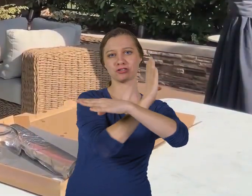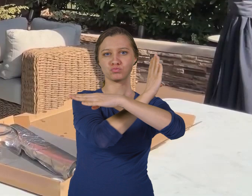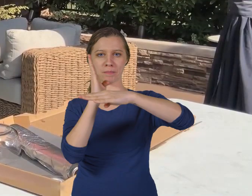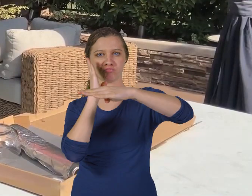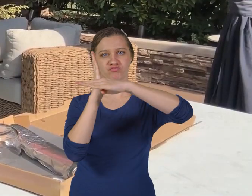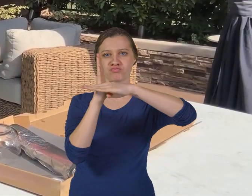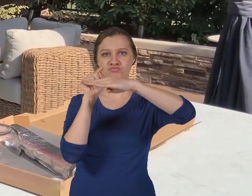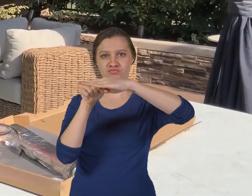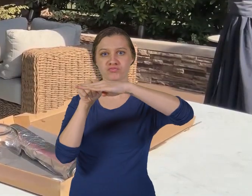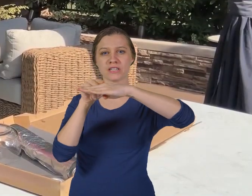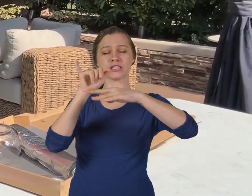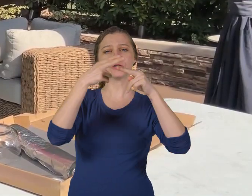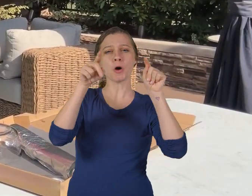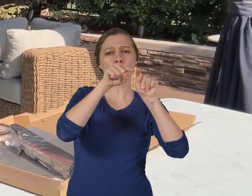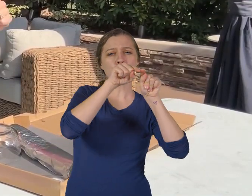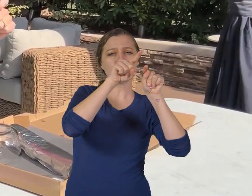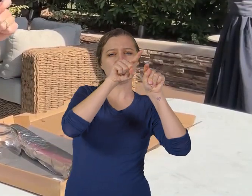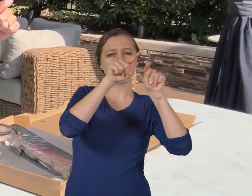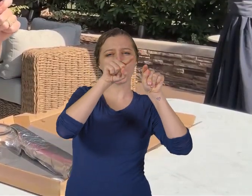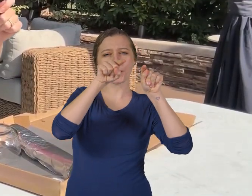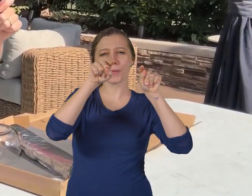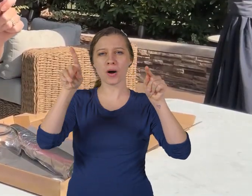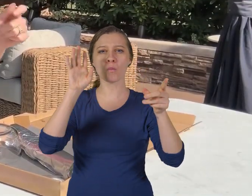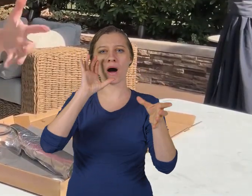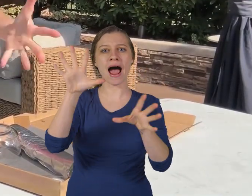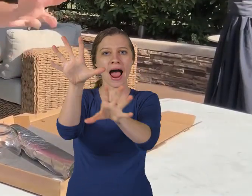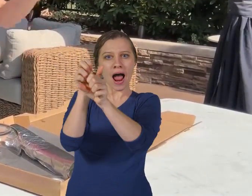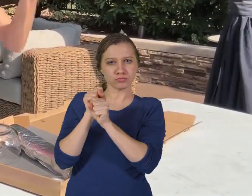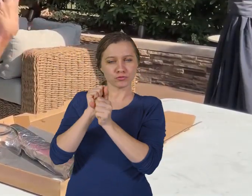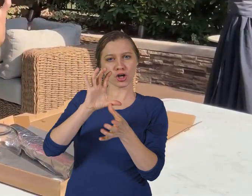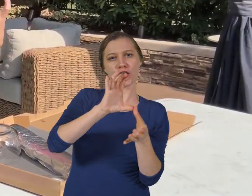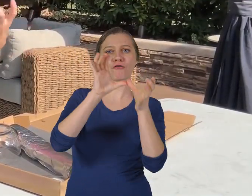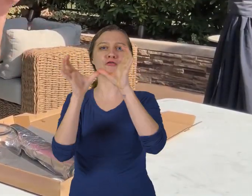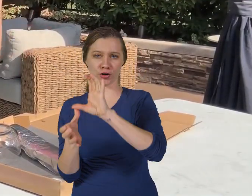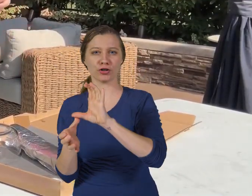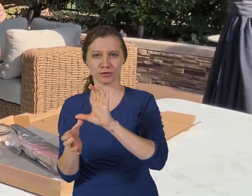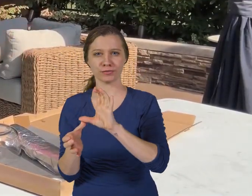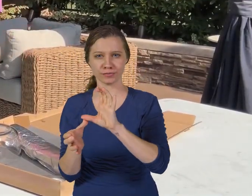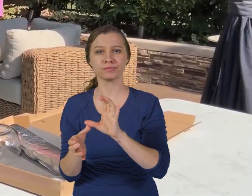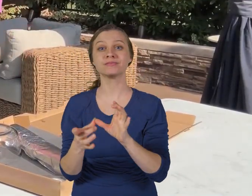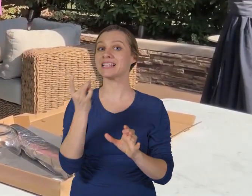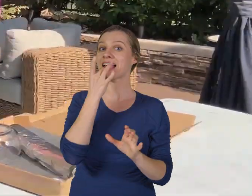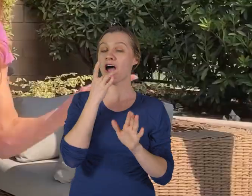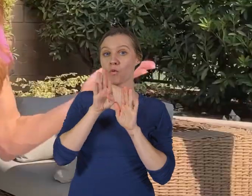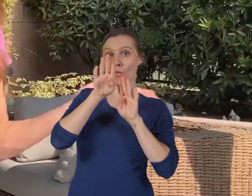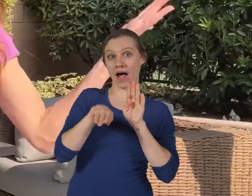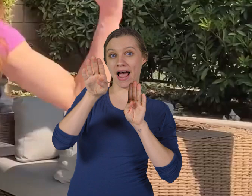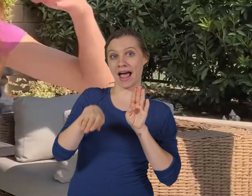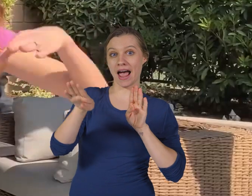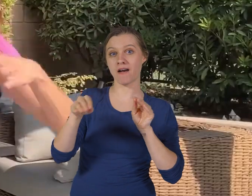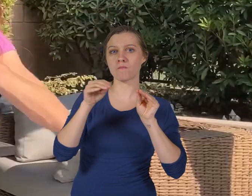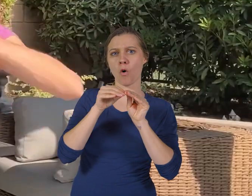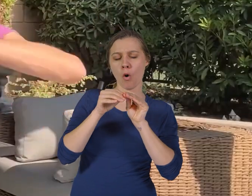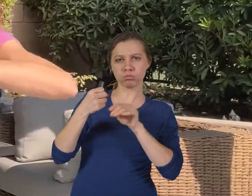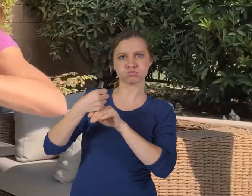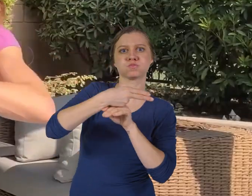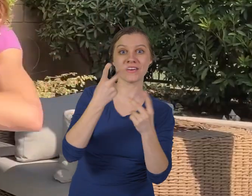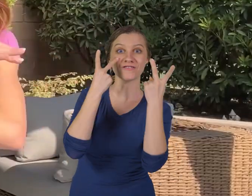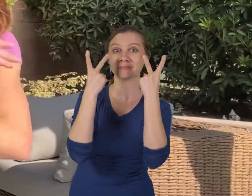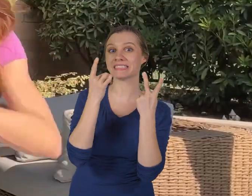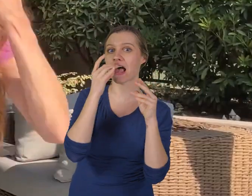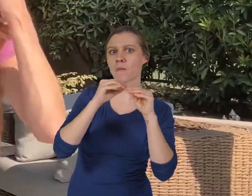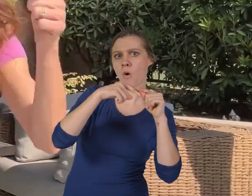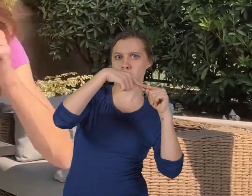electromagnetic spectrum. This is the shorter wavelength light that will be capturing and converting. When you have light waves that are